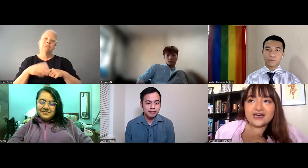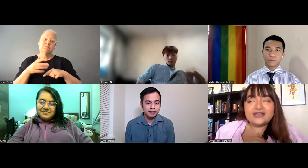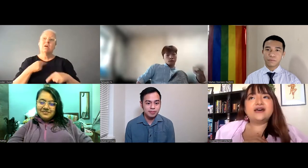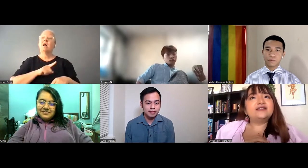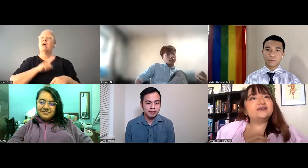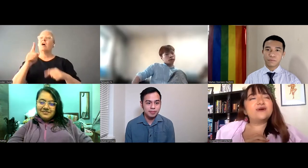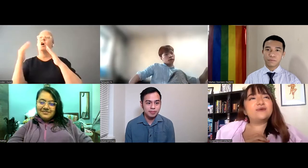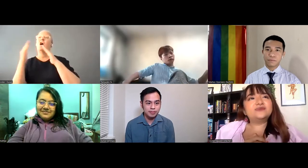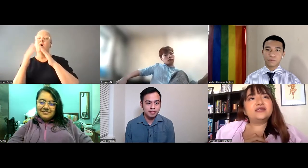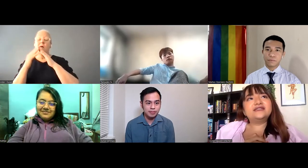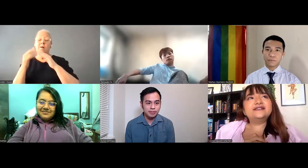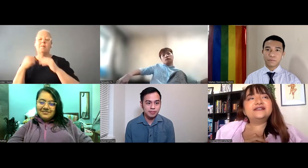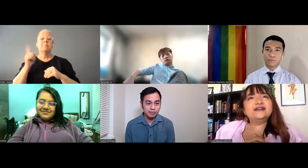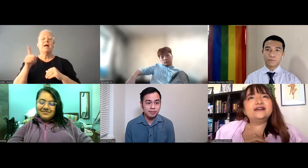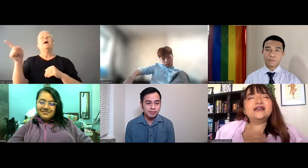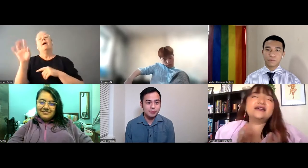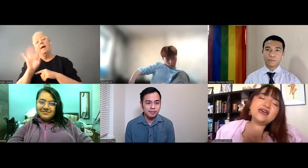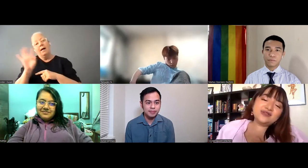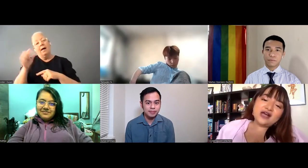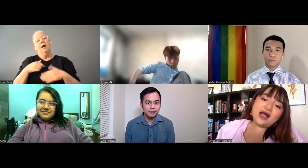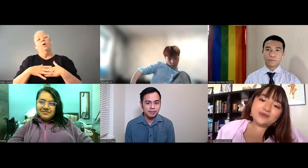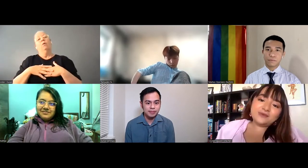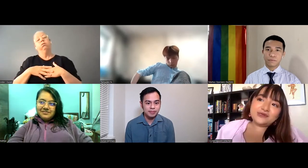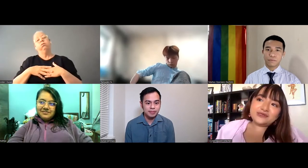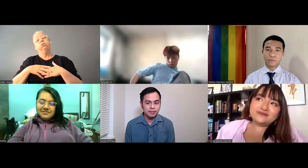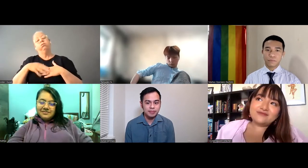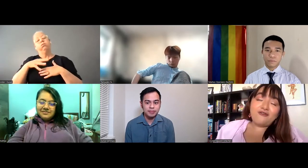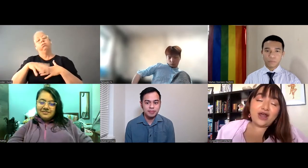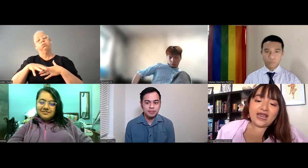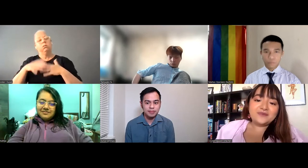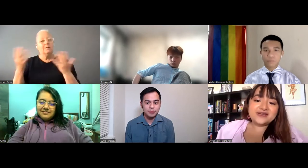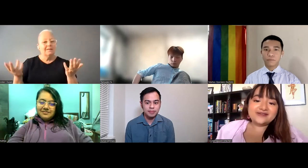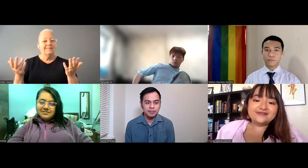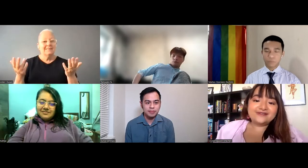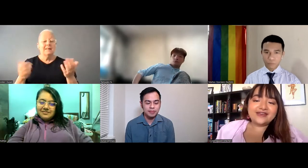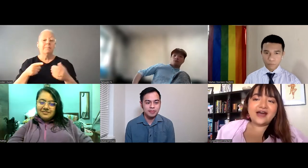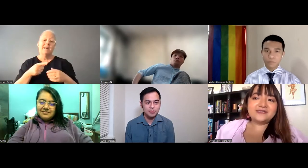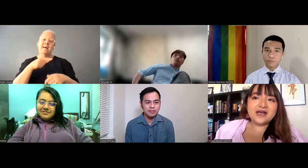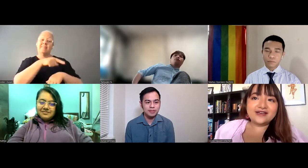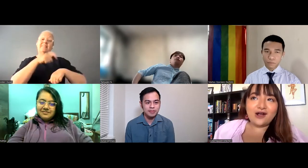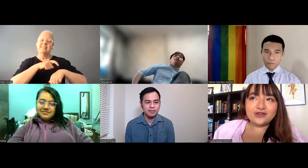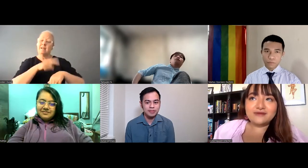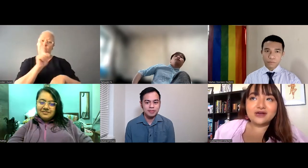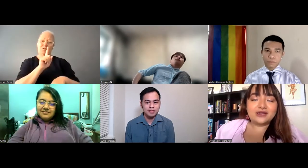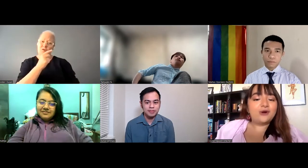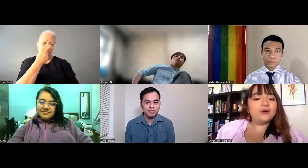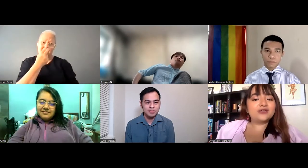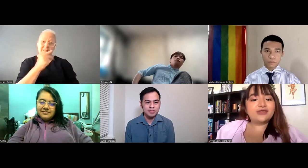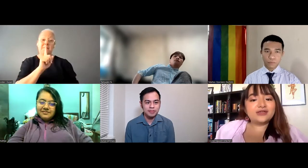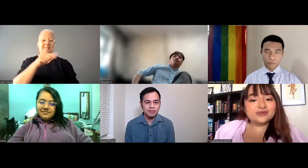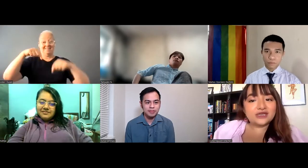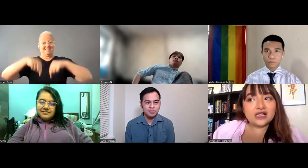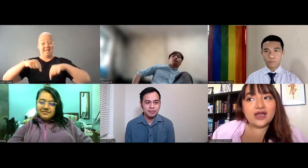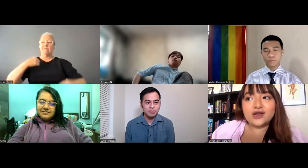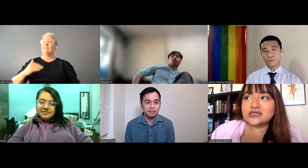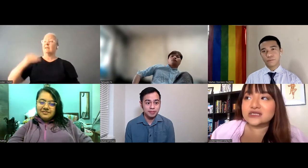And that has always been, like, at the time it wasn't funny, but in hindsight, now that I'm an adult, I think